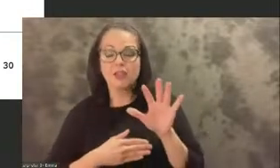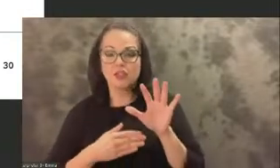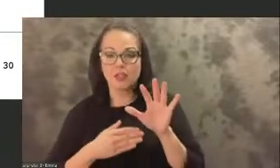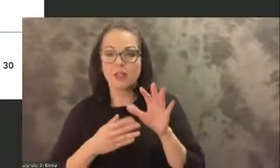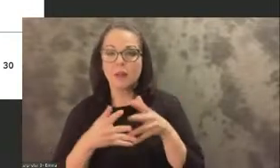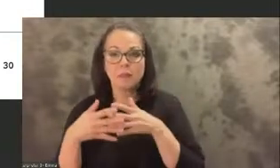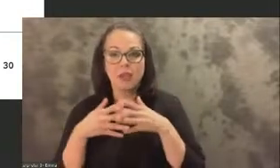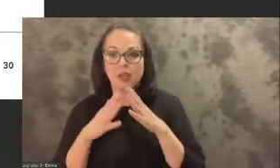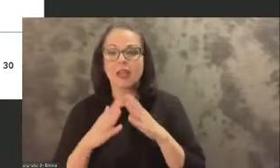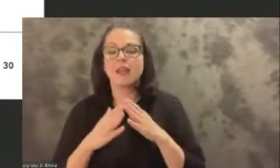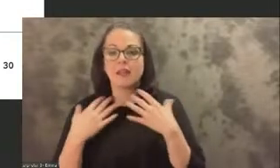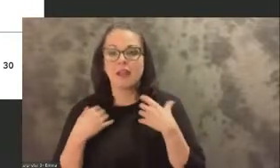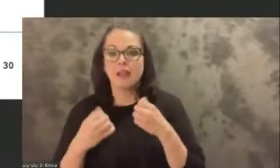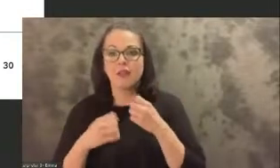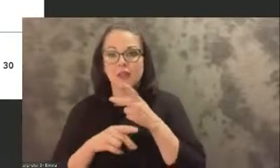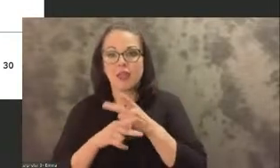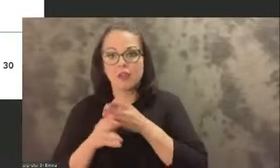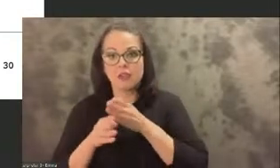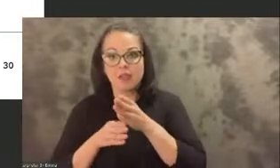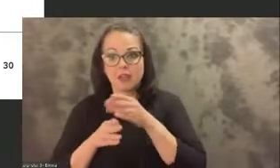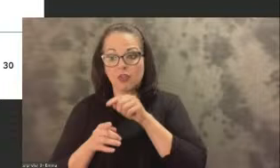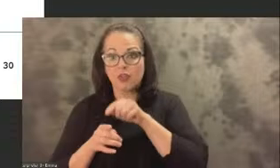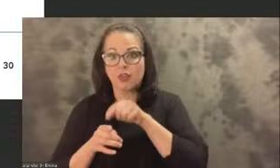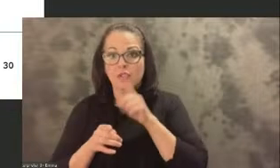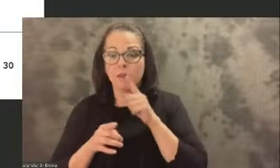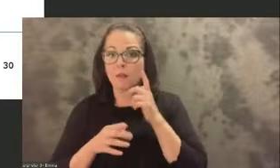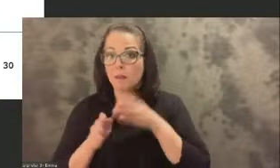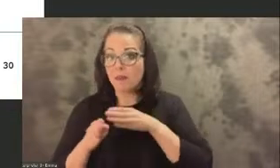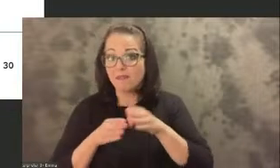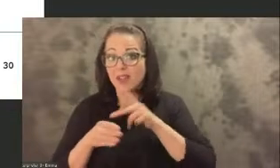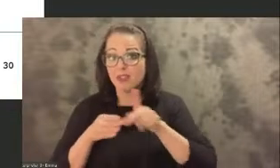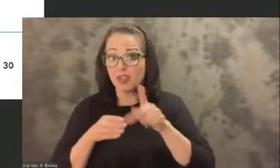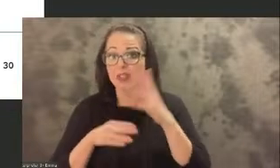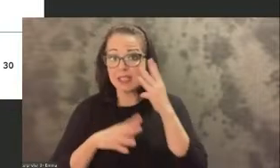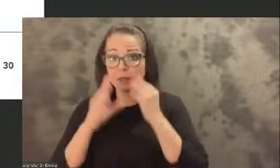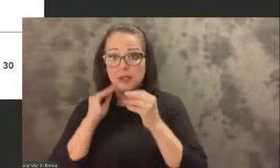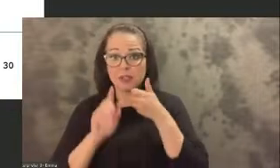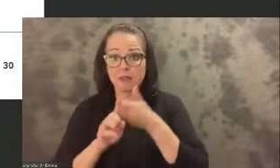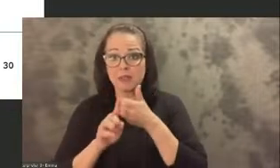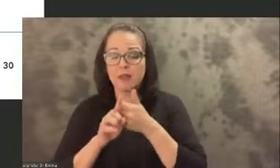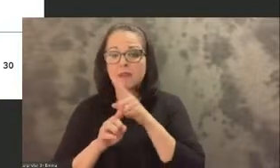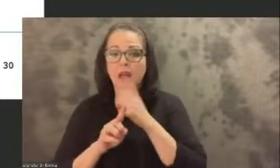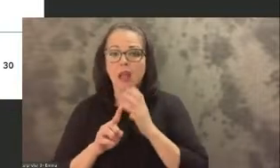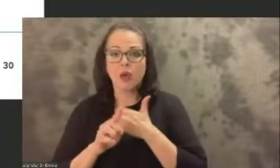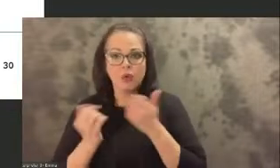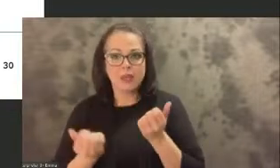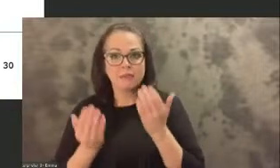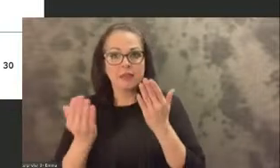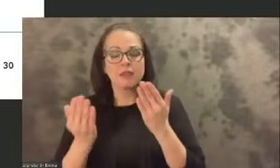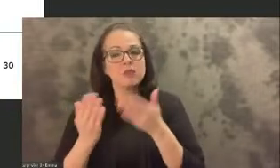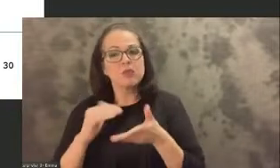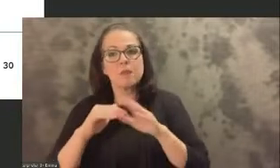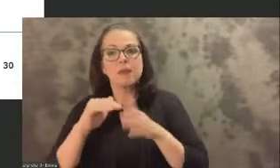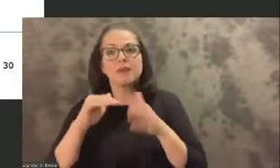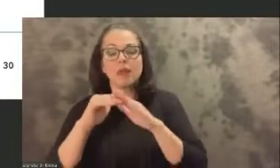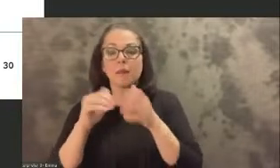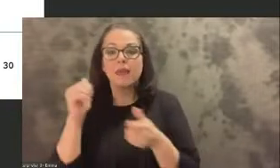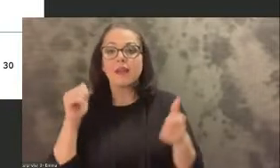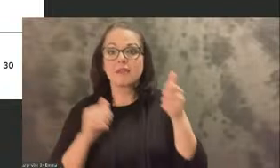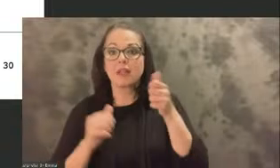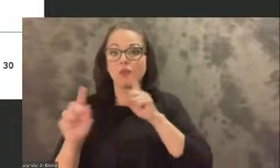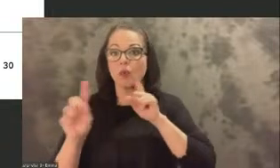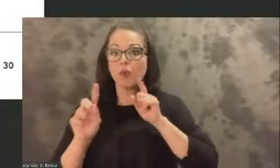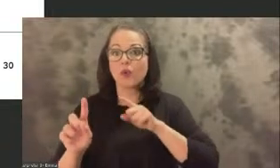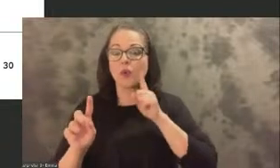healthcare sector professionals are experiencing, our recommendation is to build upon the executive order and the presidential